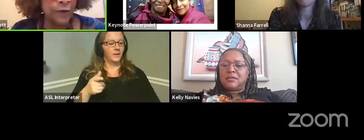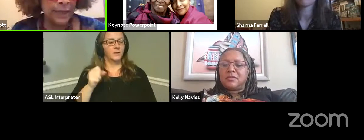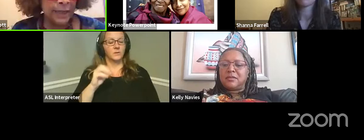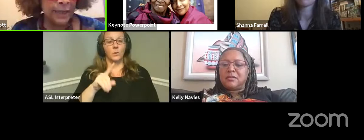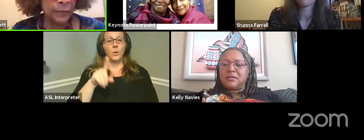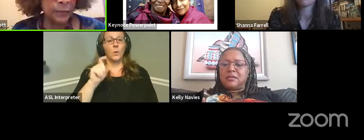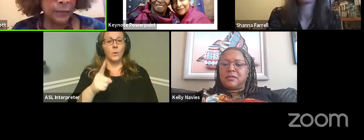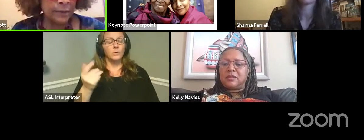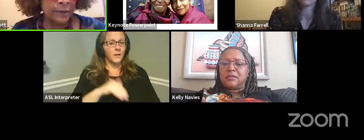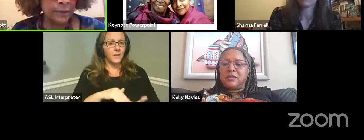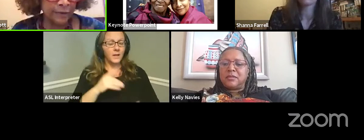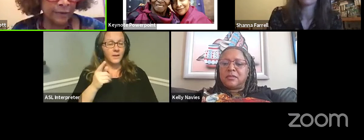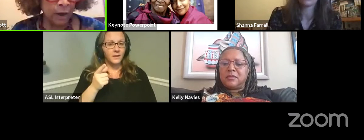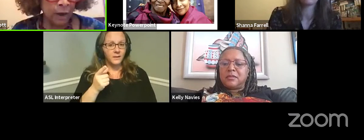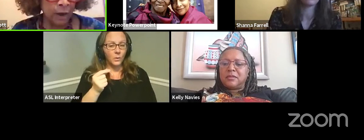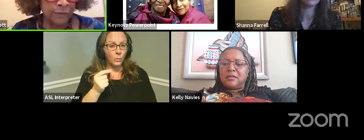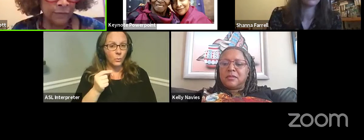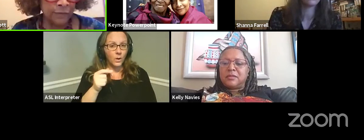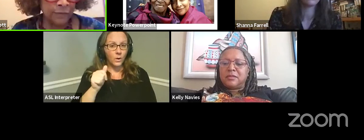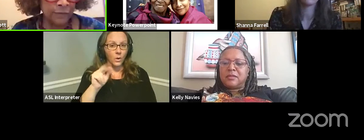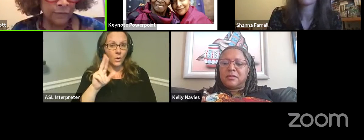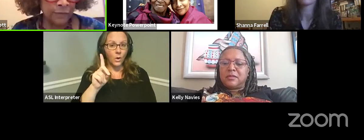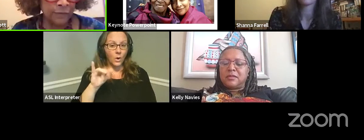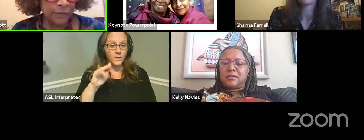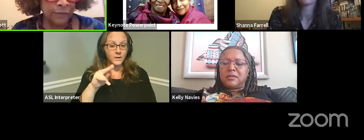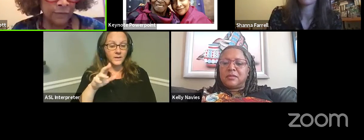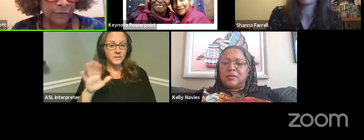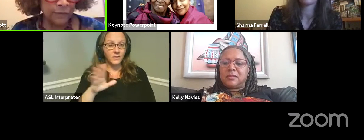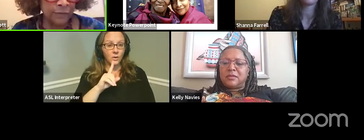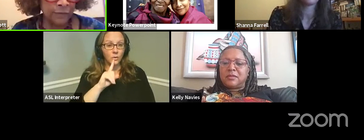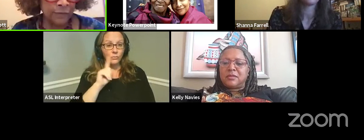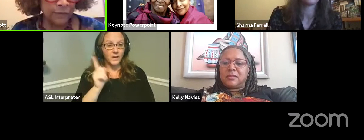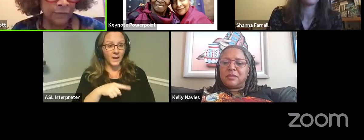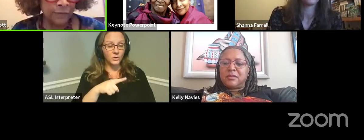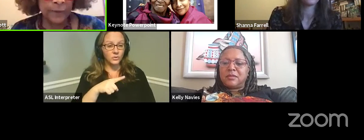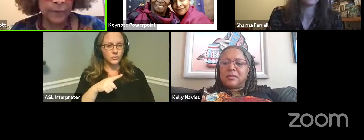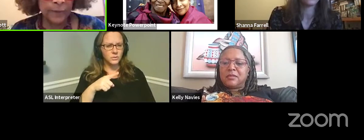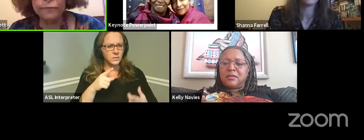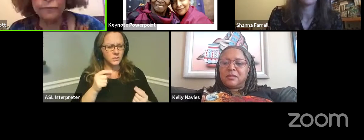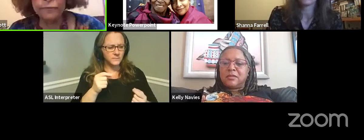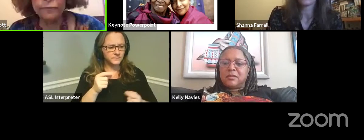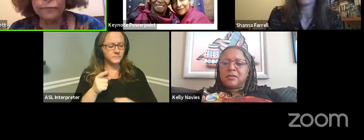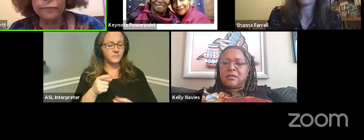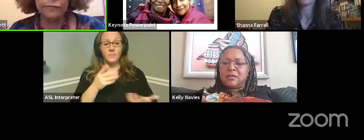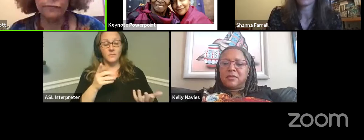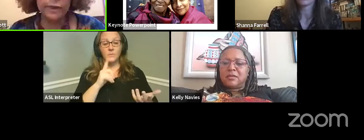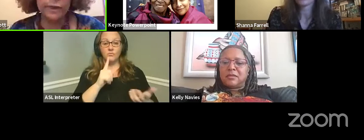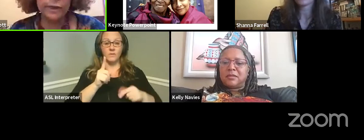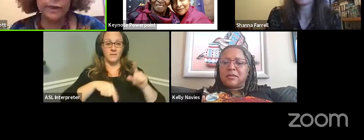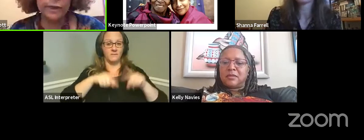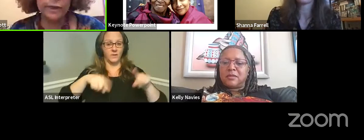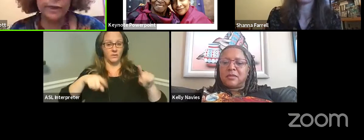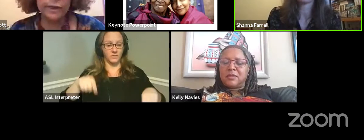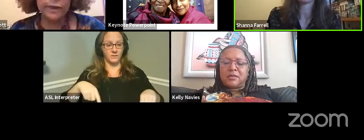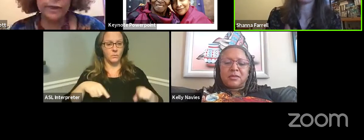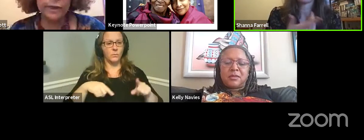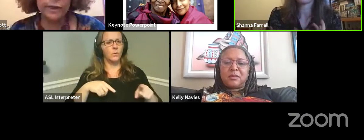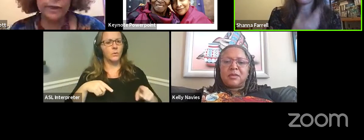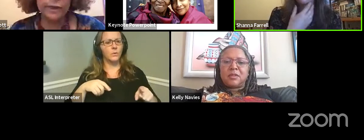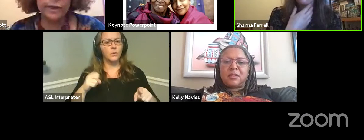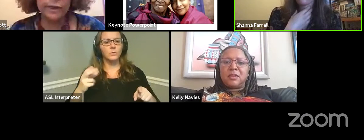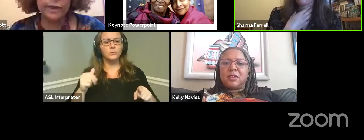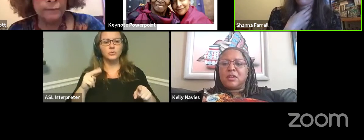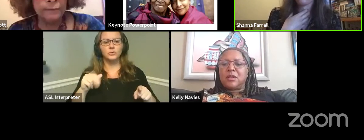the question again was what does the audience react, get, do? It really varies.